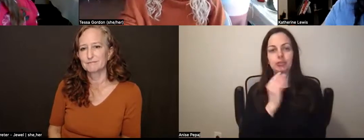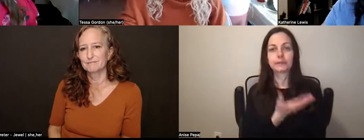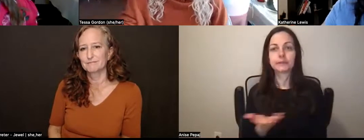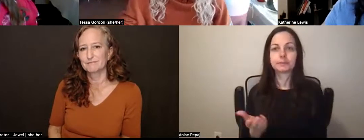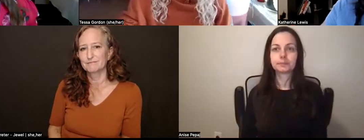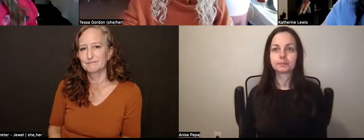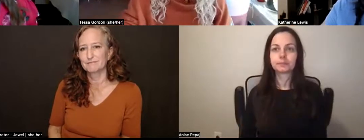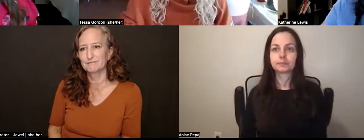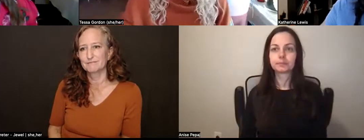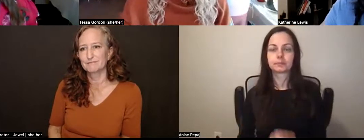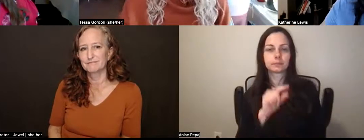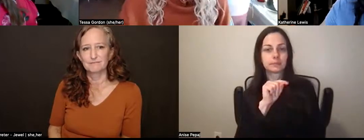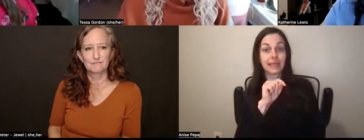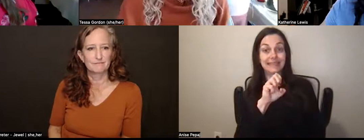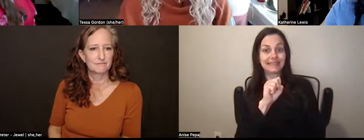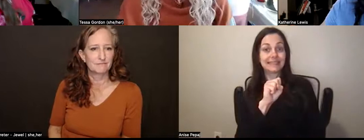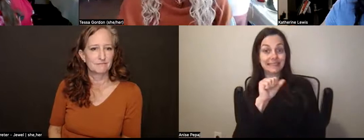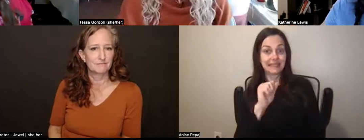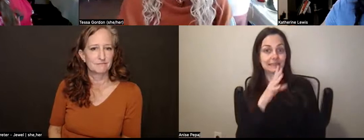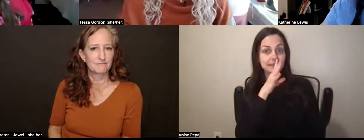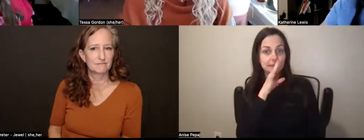I'll go. This is Tessa.